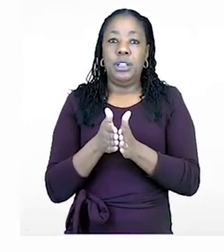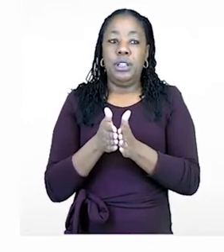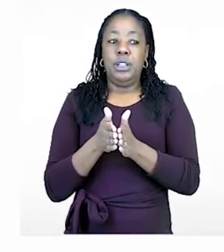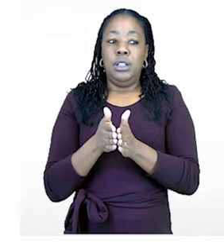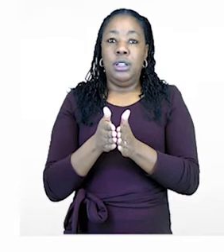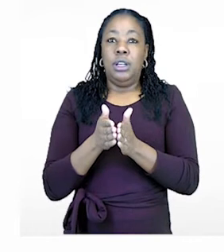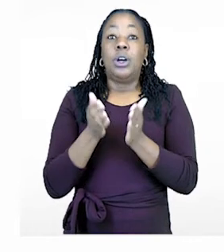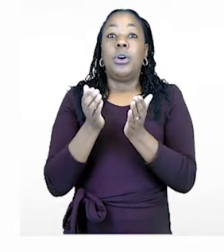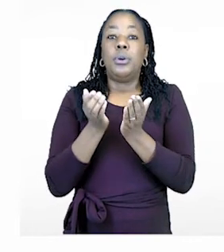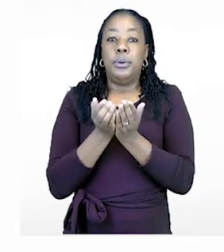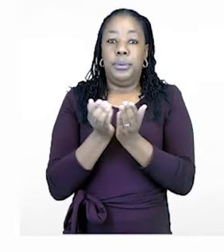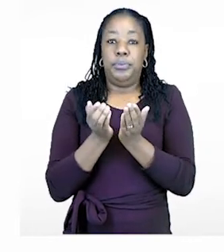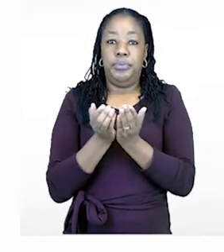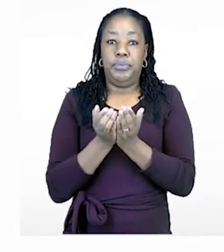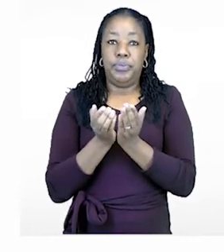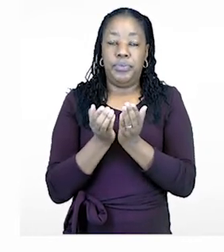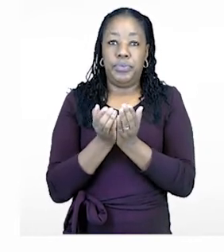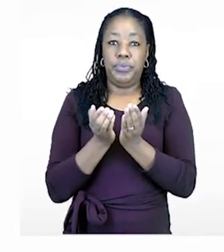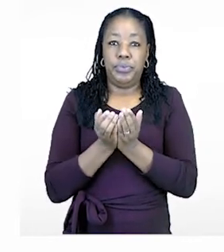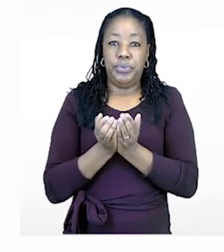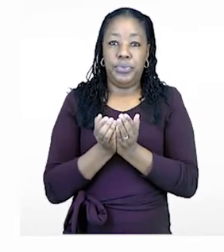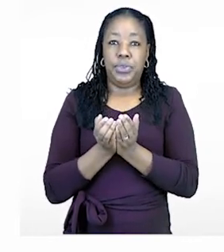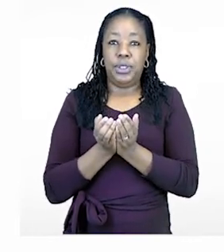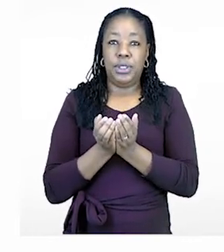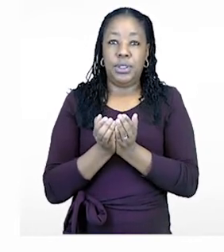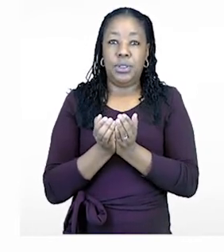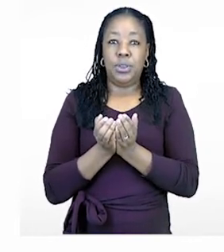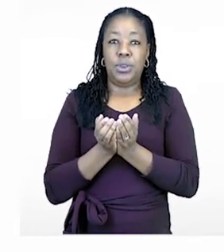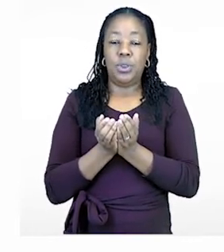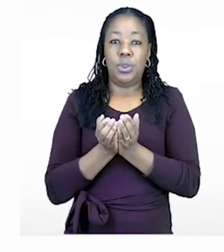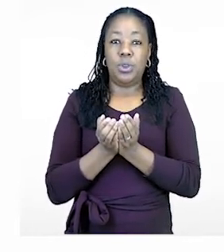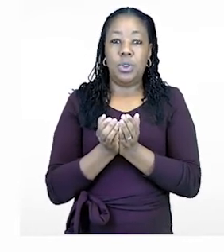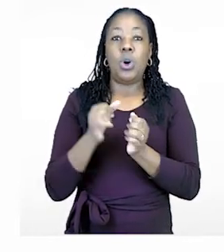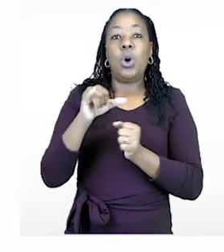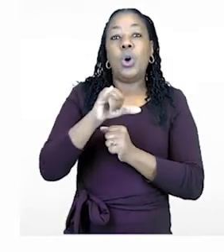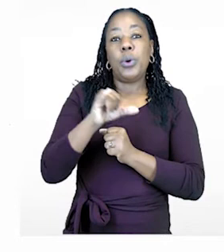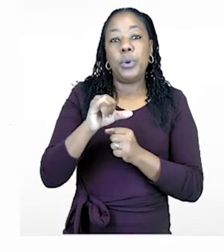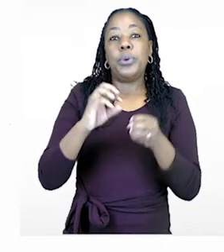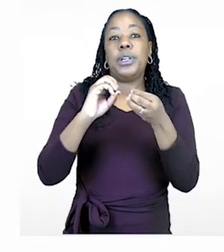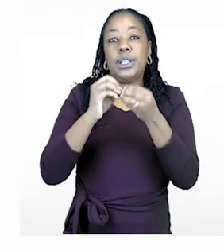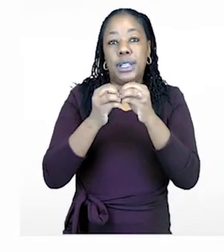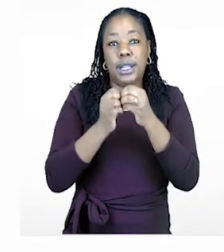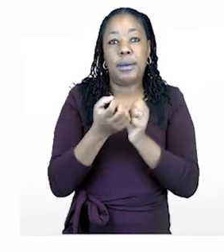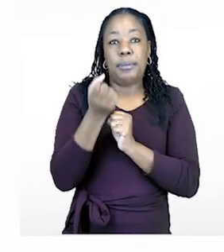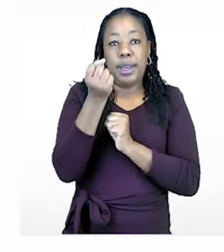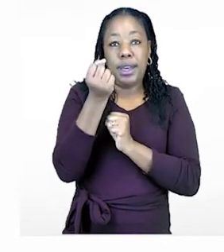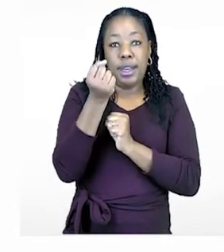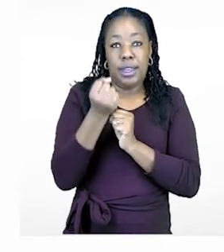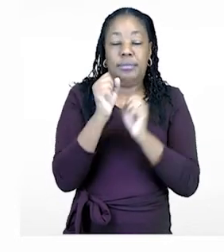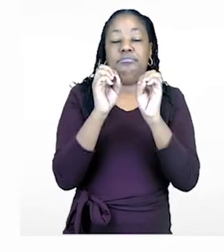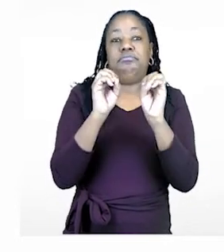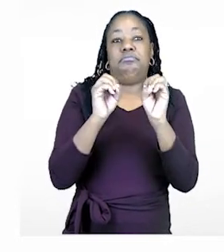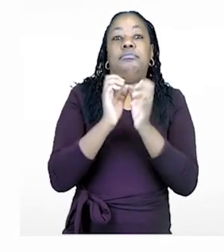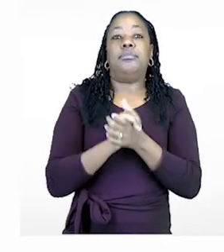one less on the left-hand side and one more on the right-hand side. Let's